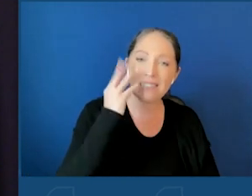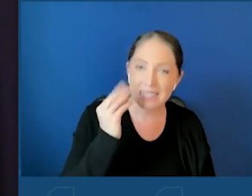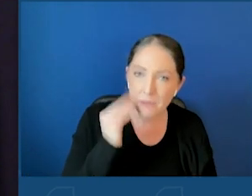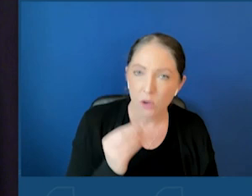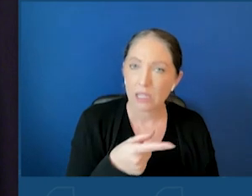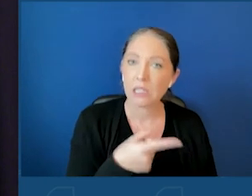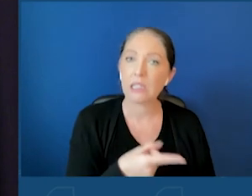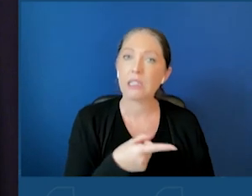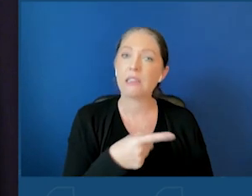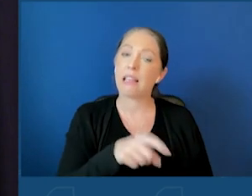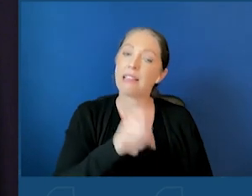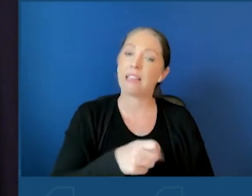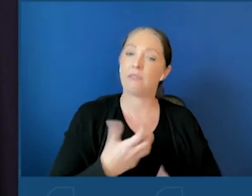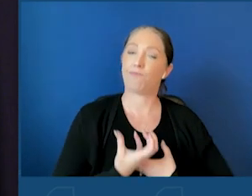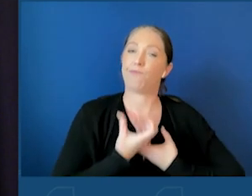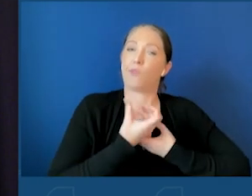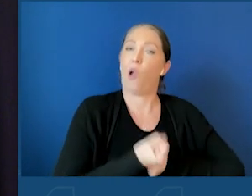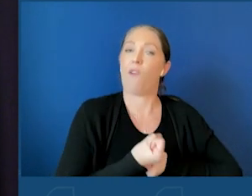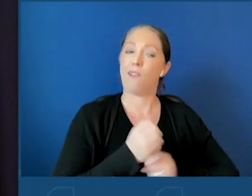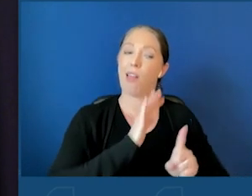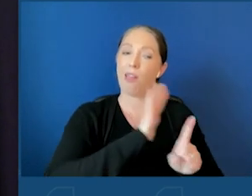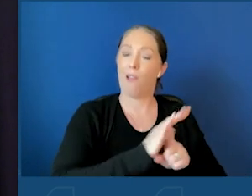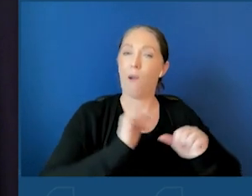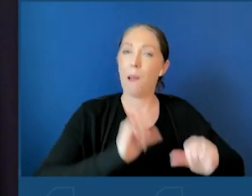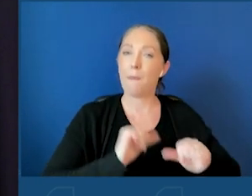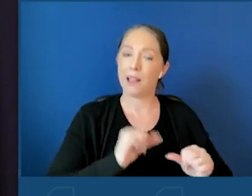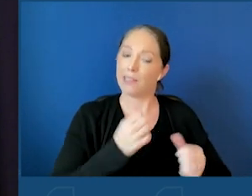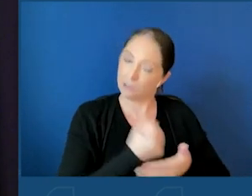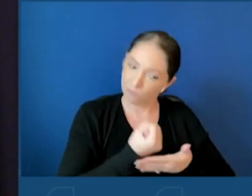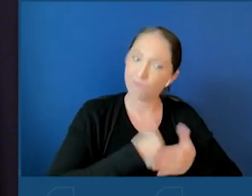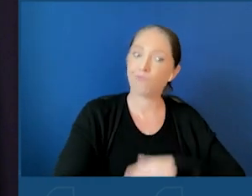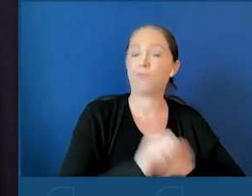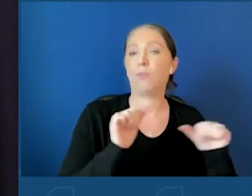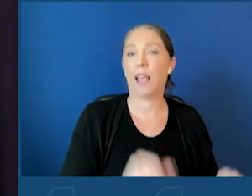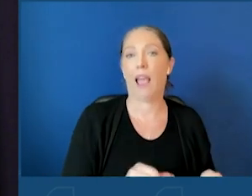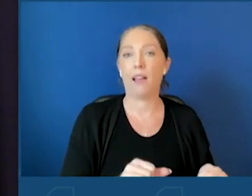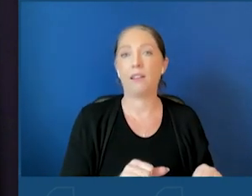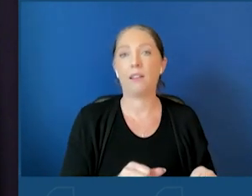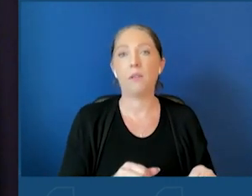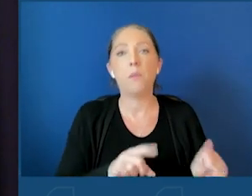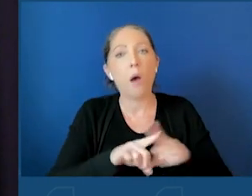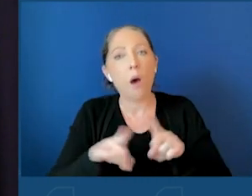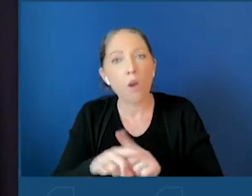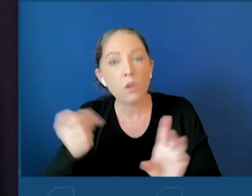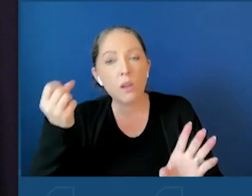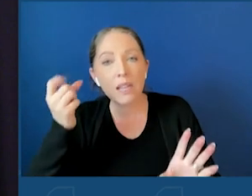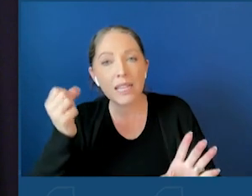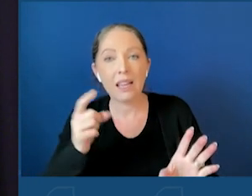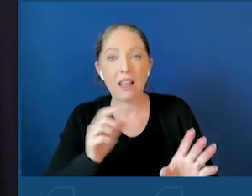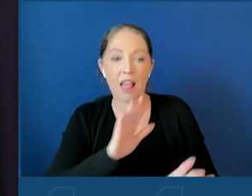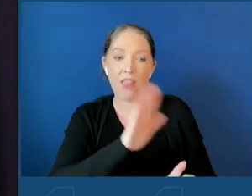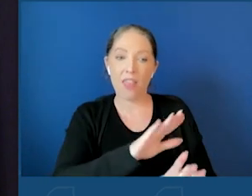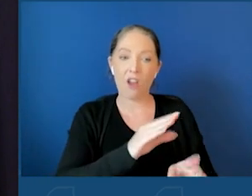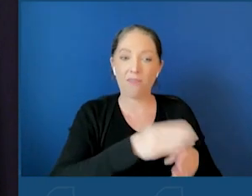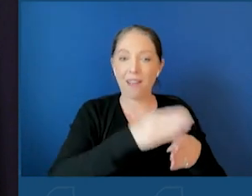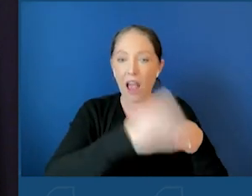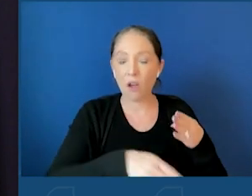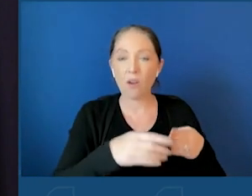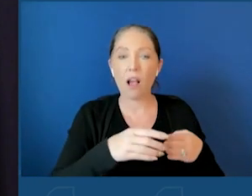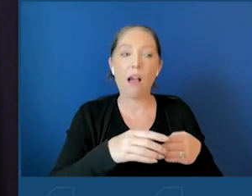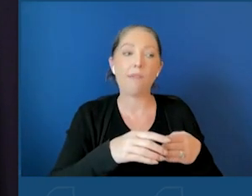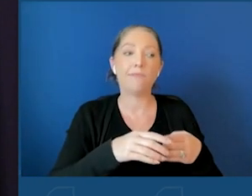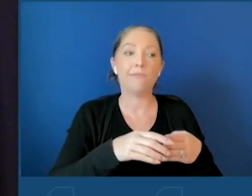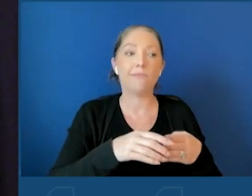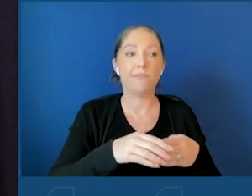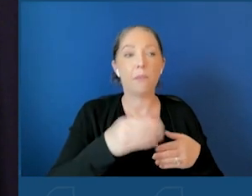that confidence in their own ability to give birth, but also too, it changes the entire outcome for not only the mother, but the baby, and then